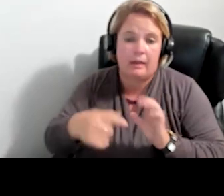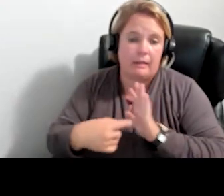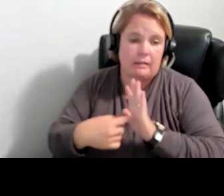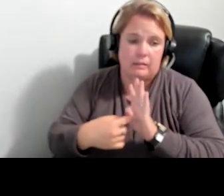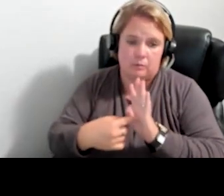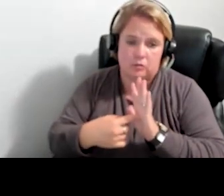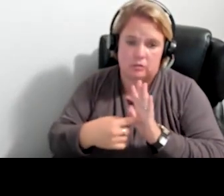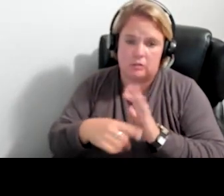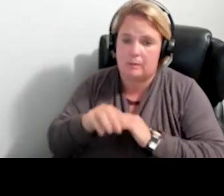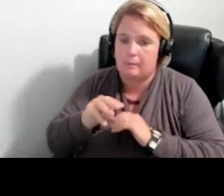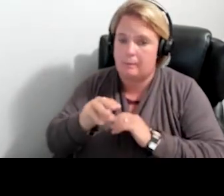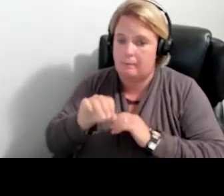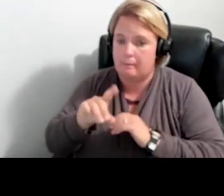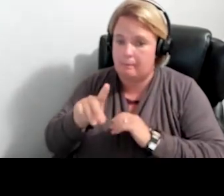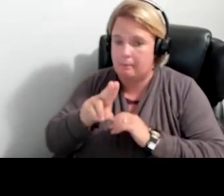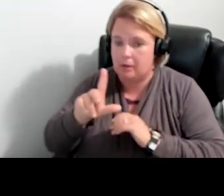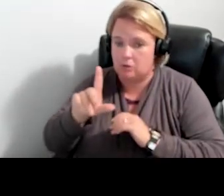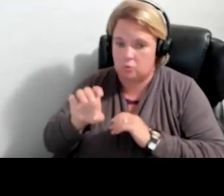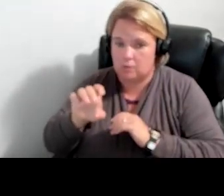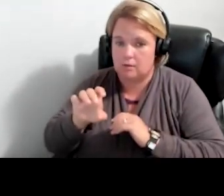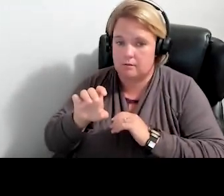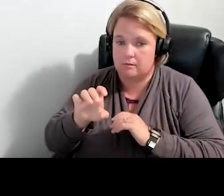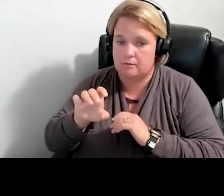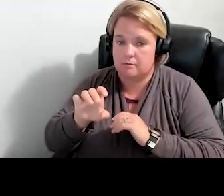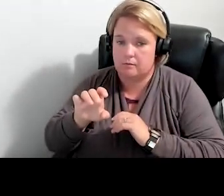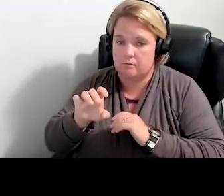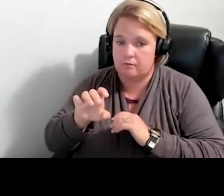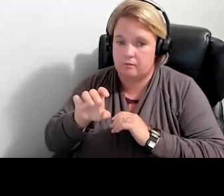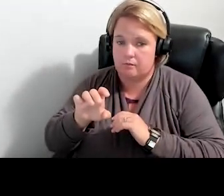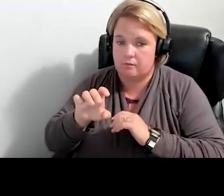demonstration module of actually